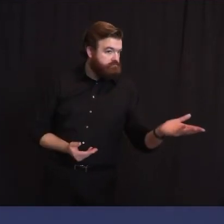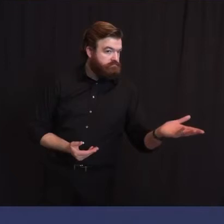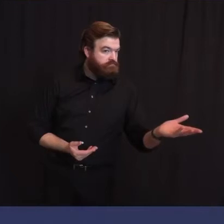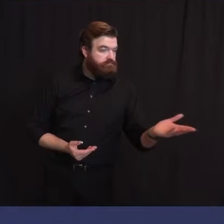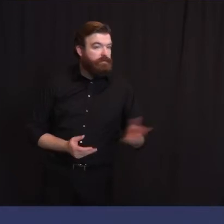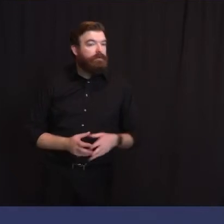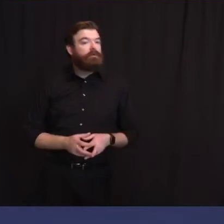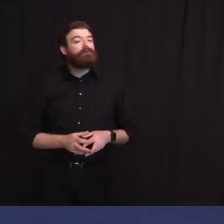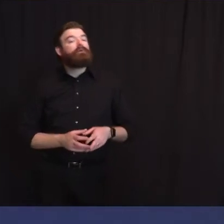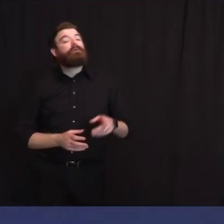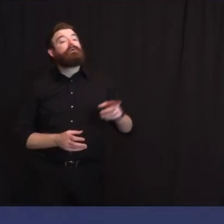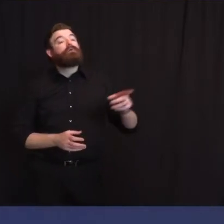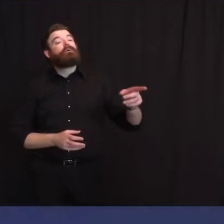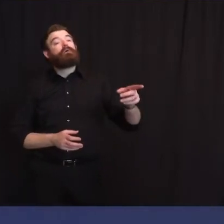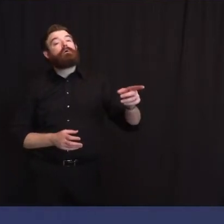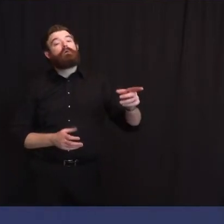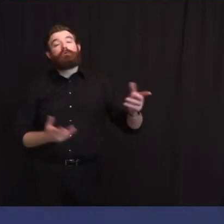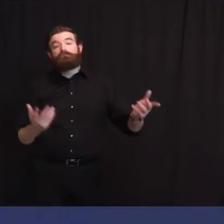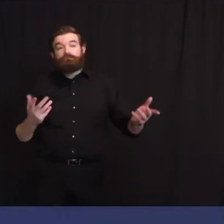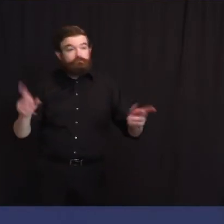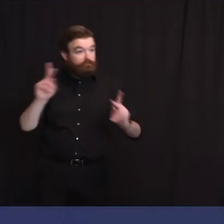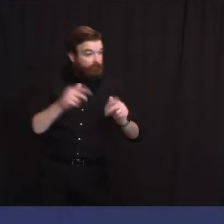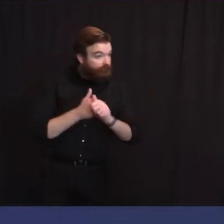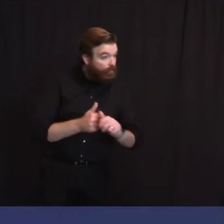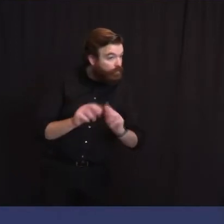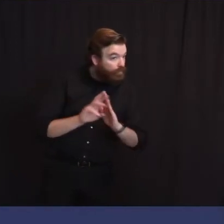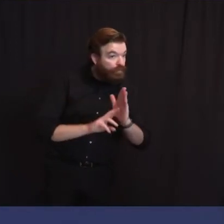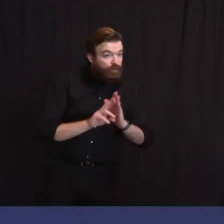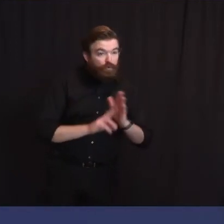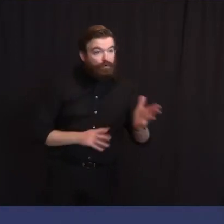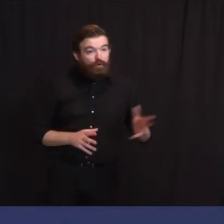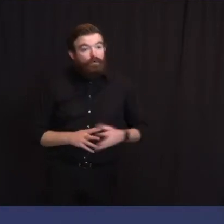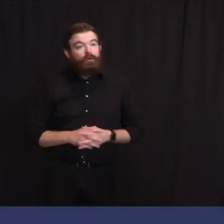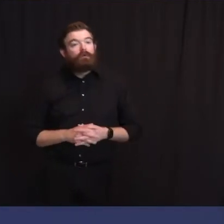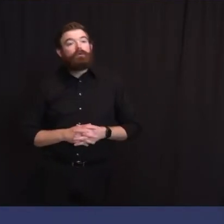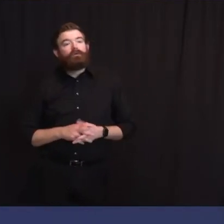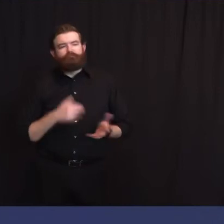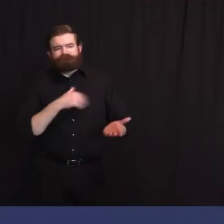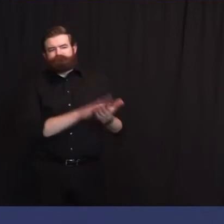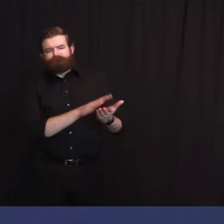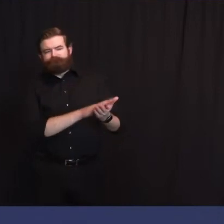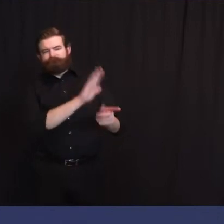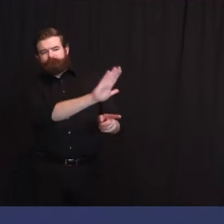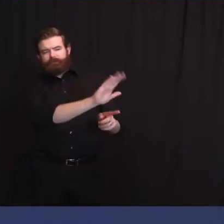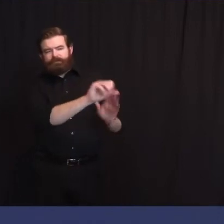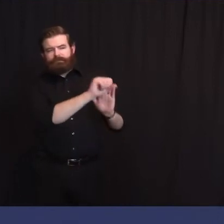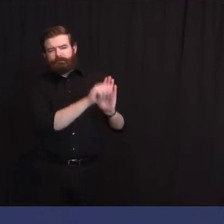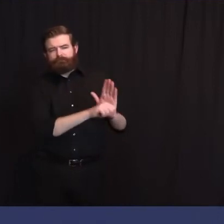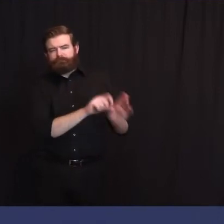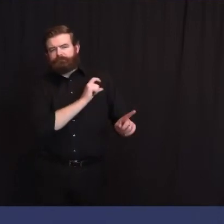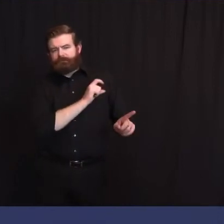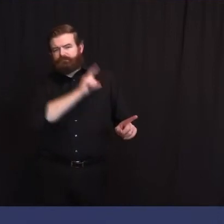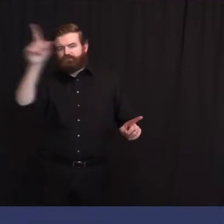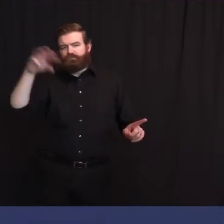again, hats off to the troopers everywhere, but the troopers that especially this week, that we had the chance to meet with in